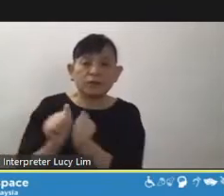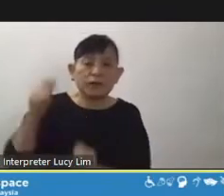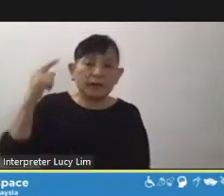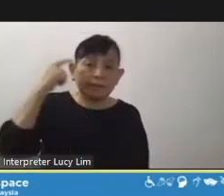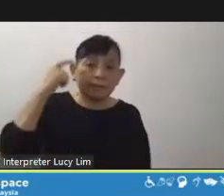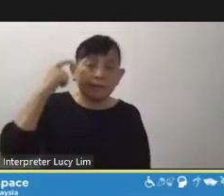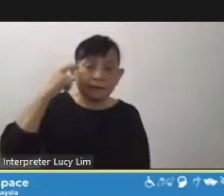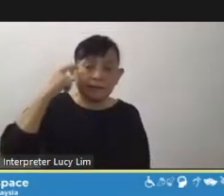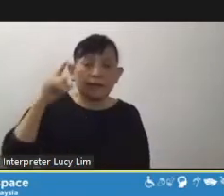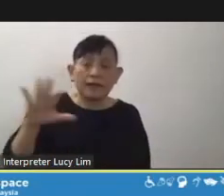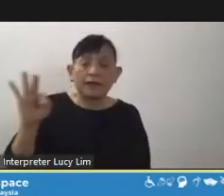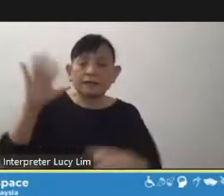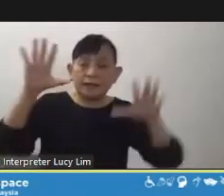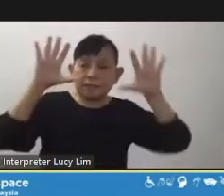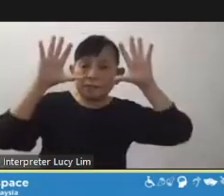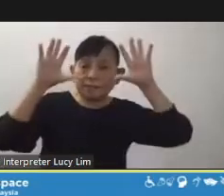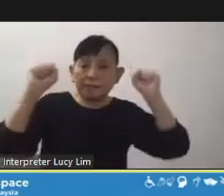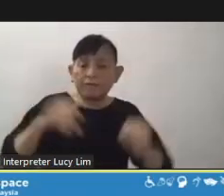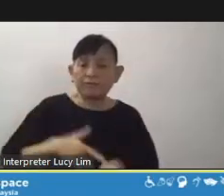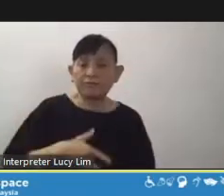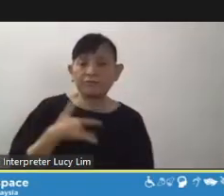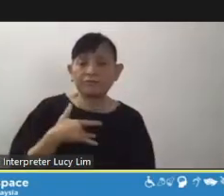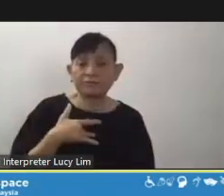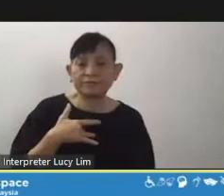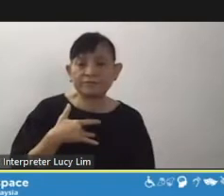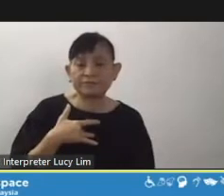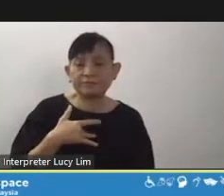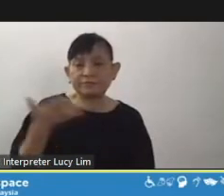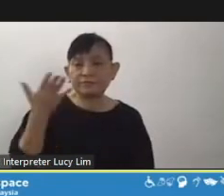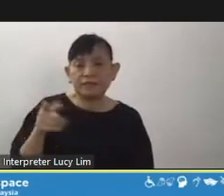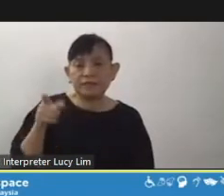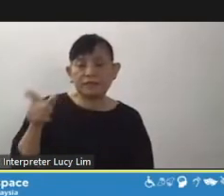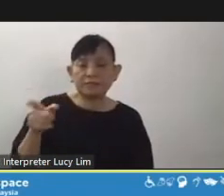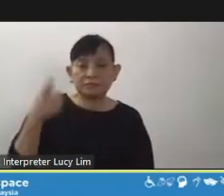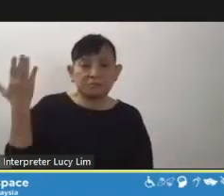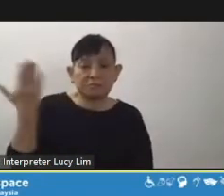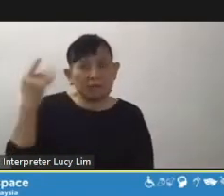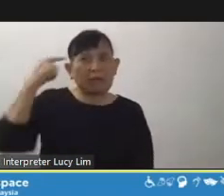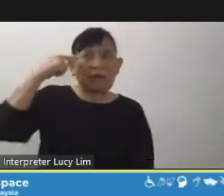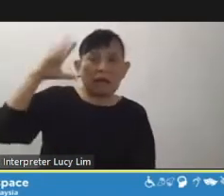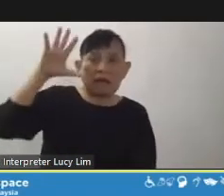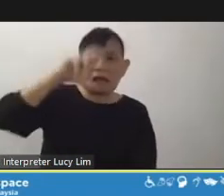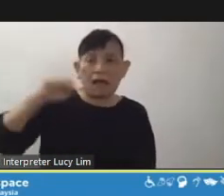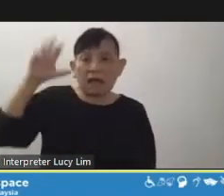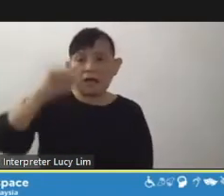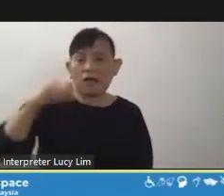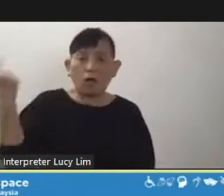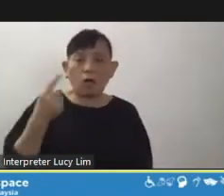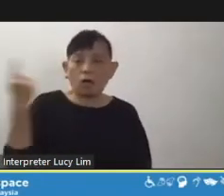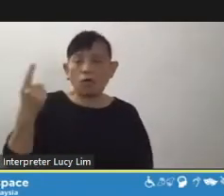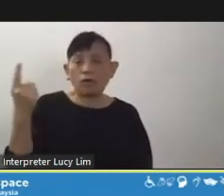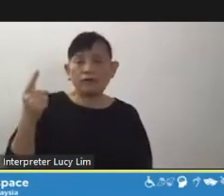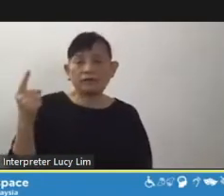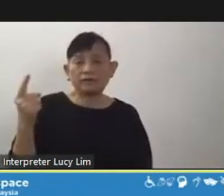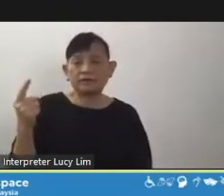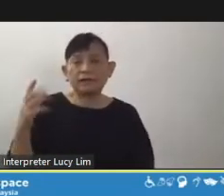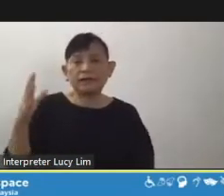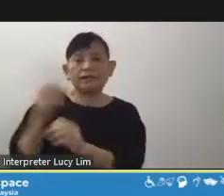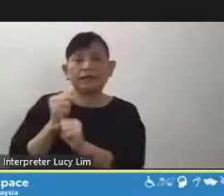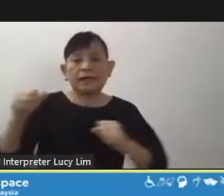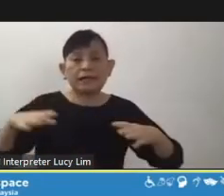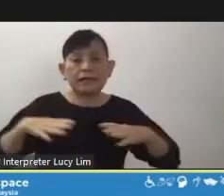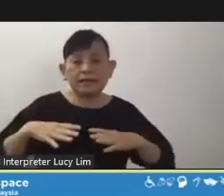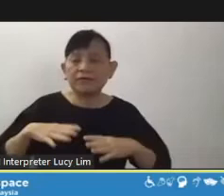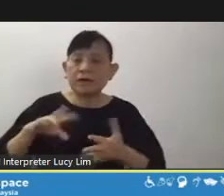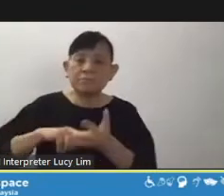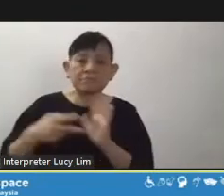employer fears that okay, this person maybe always take leave lah after this. Maybe he won't be that productive. He cannot